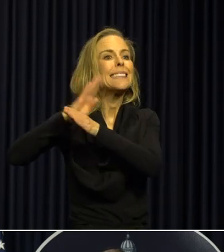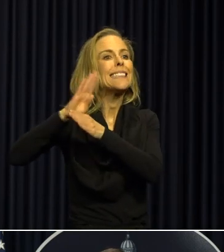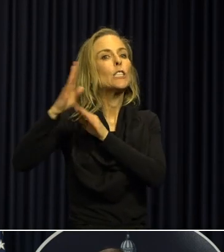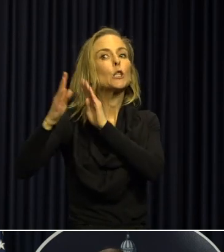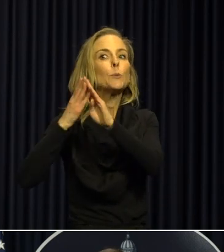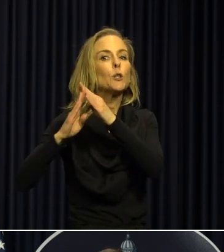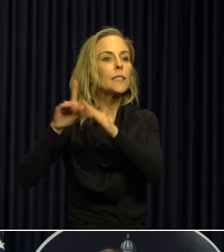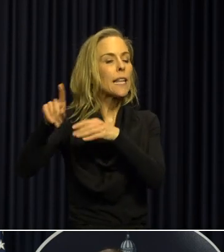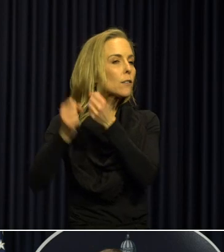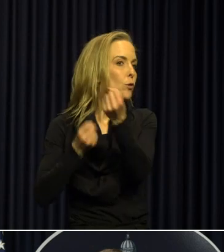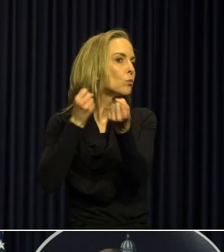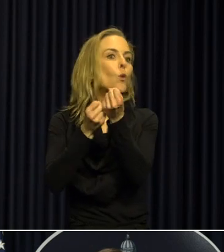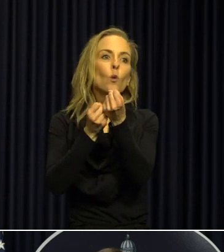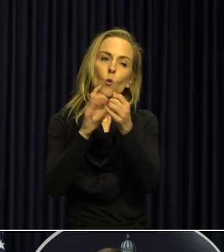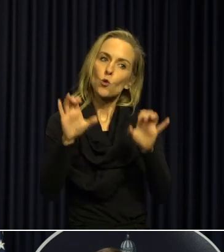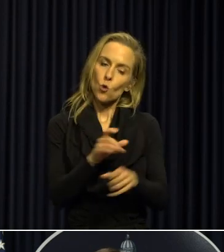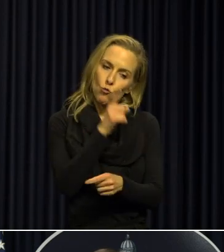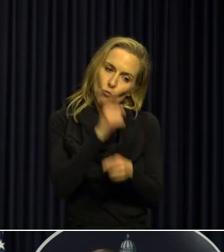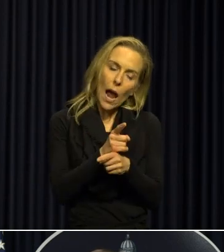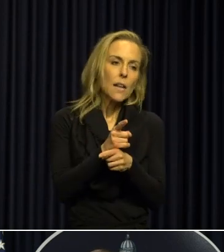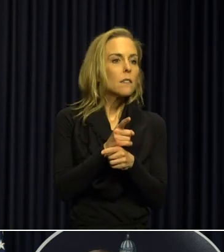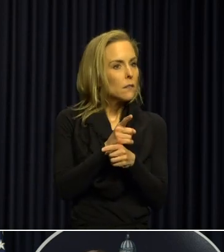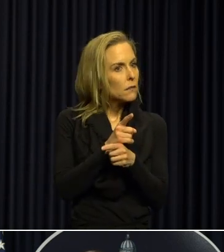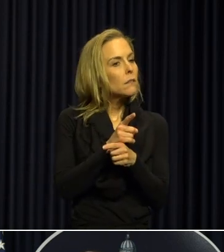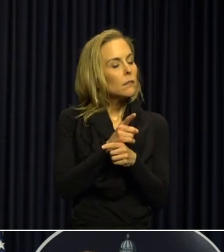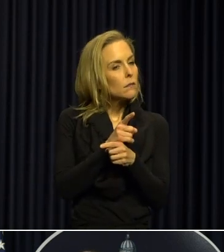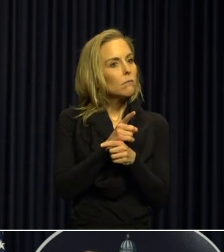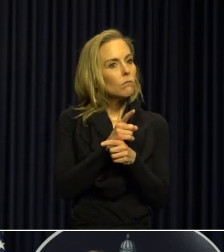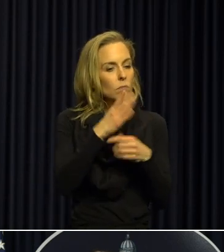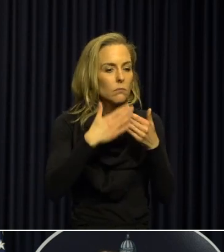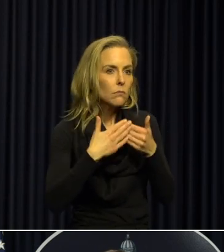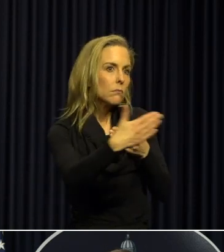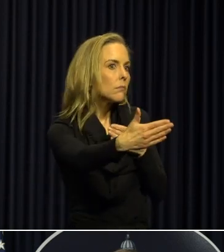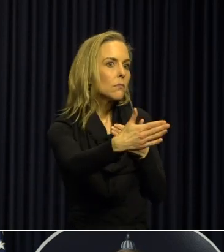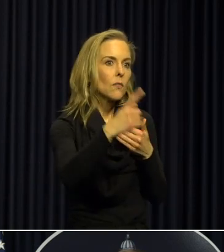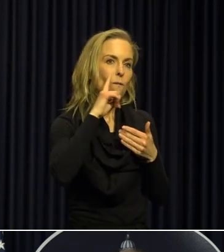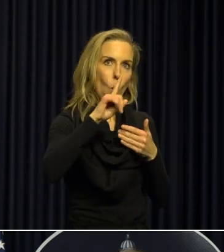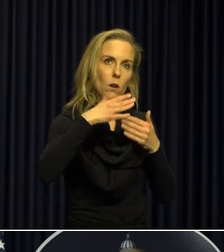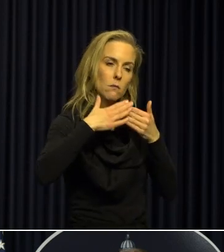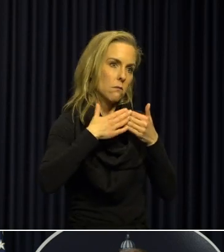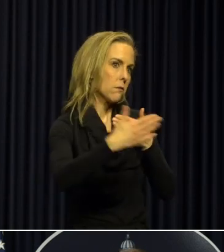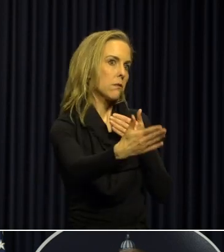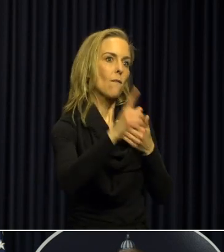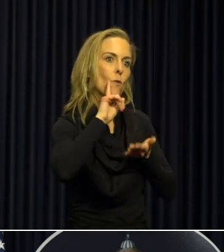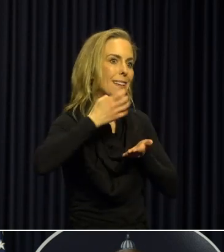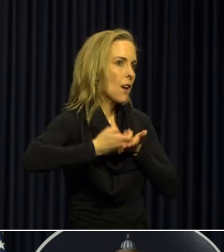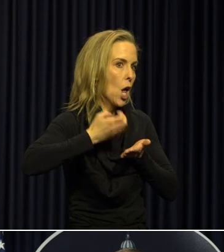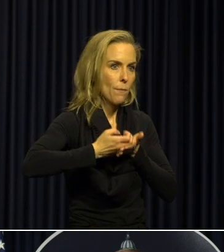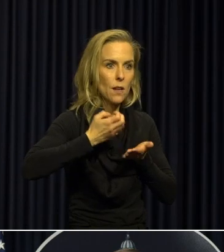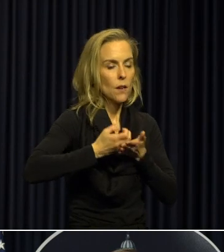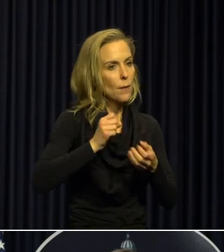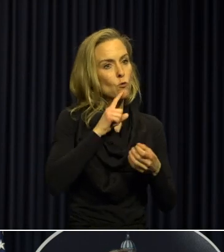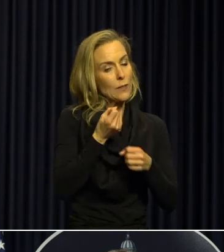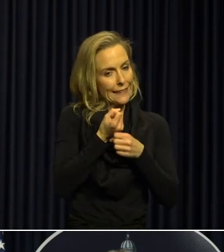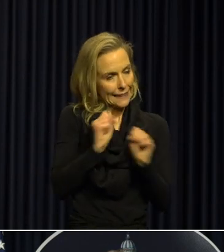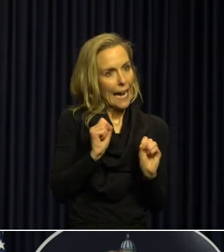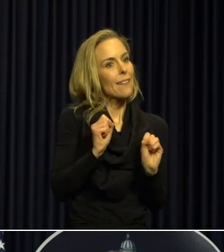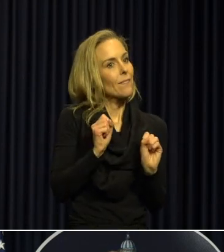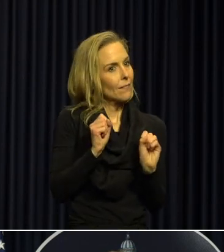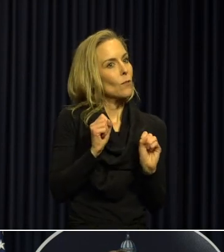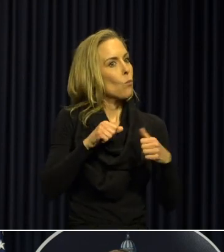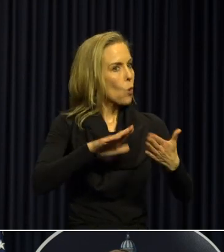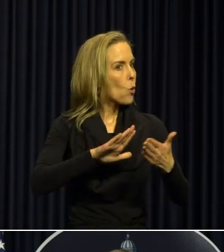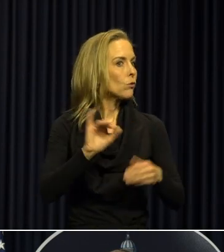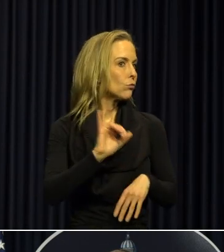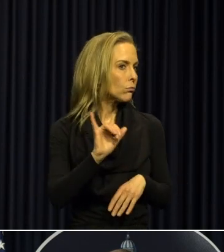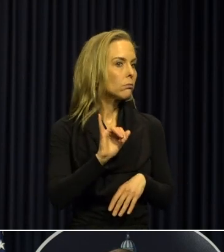is we want to do it right. We want to do it in a way that is best for our long-term economy, and we want to do it safely. And